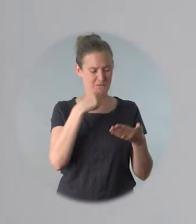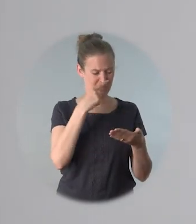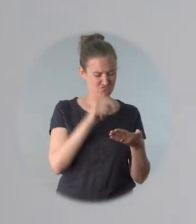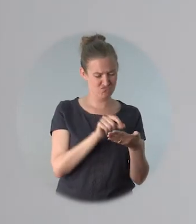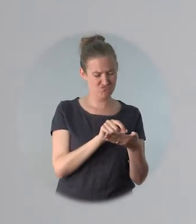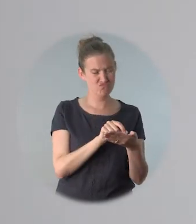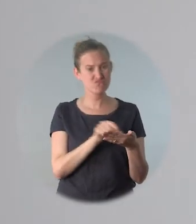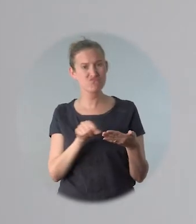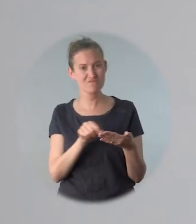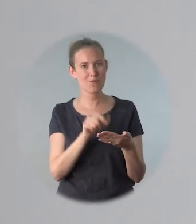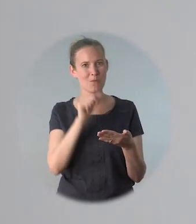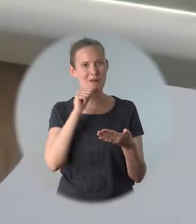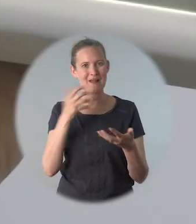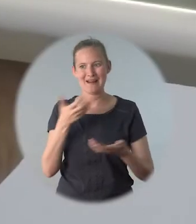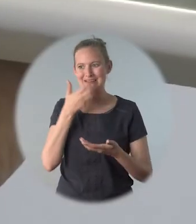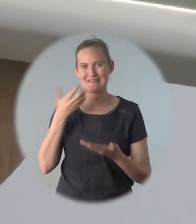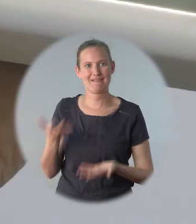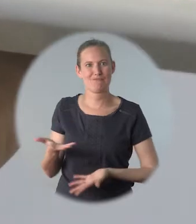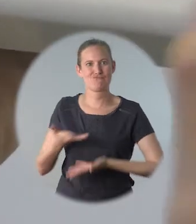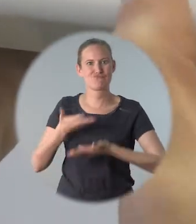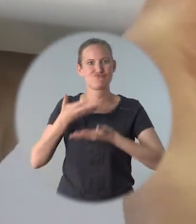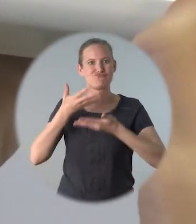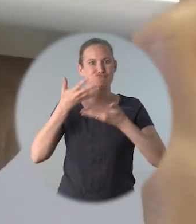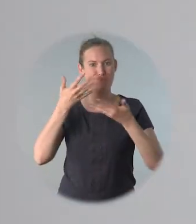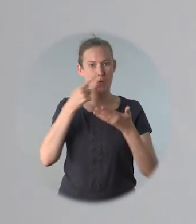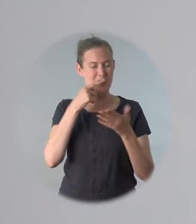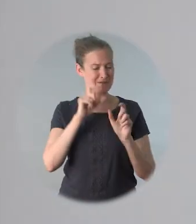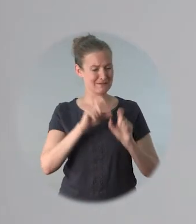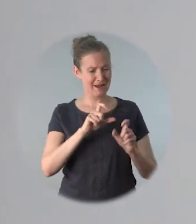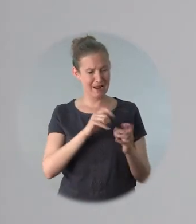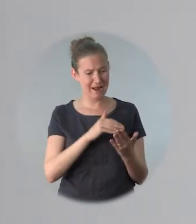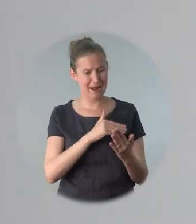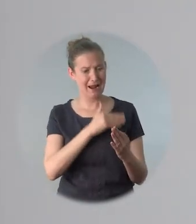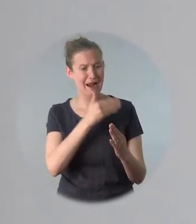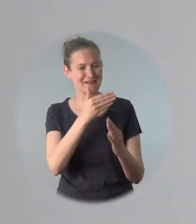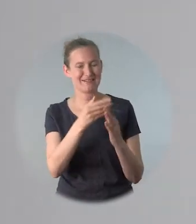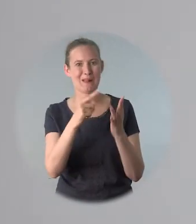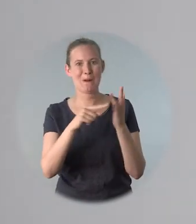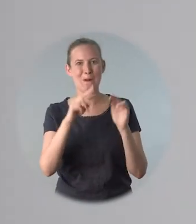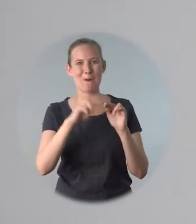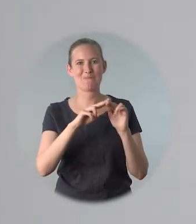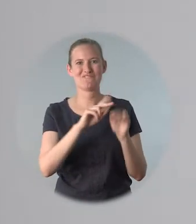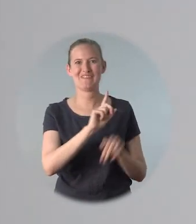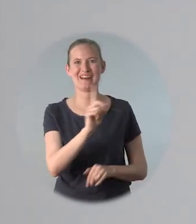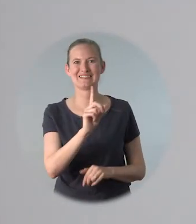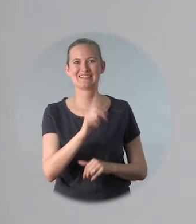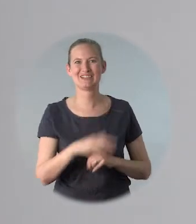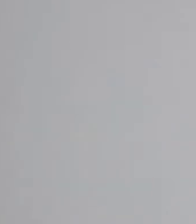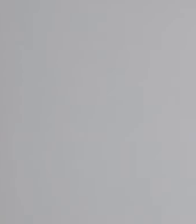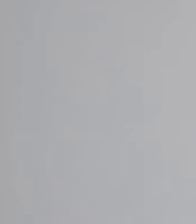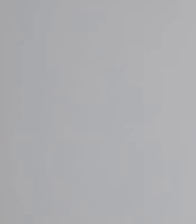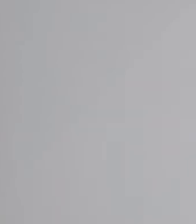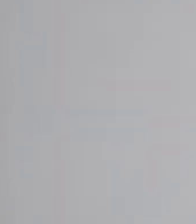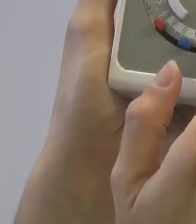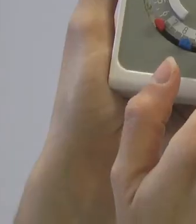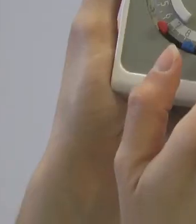come on straight away. What we can do is press the advance button. That brings the heating on immediately. The heating